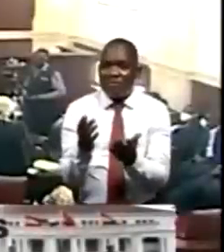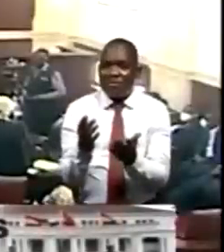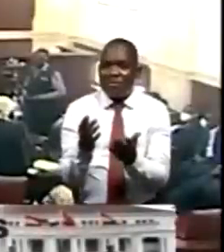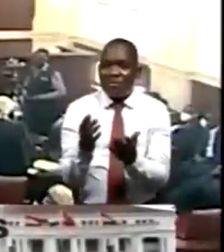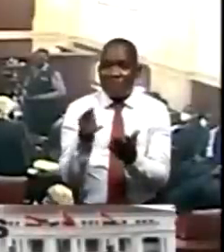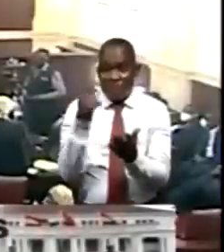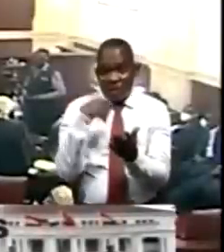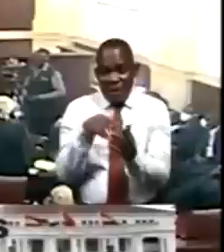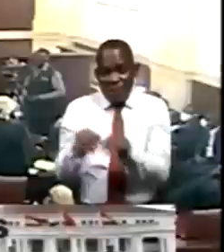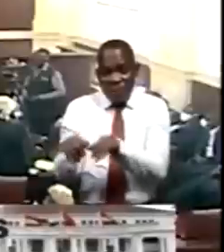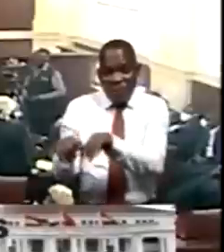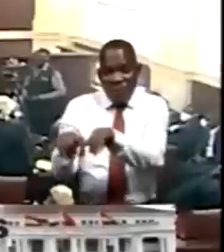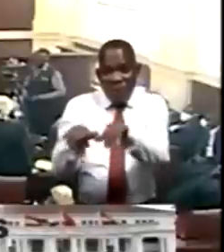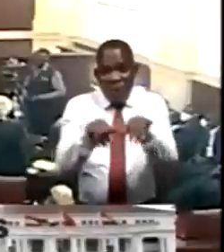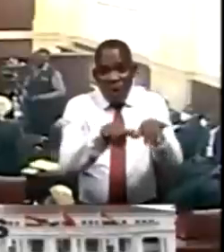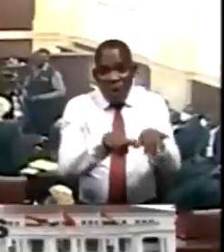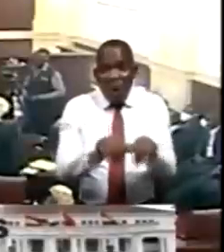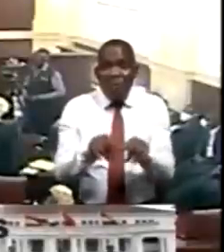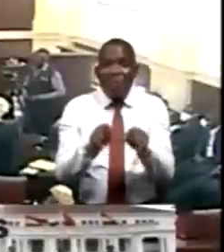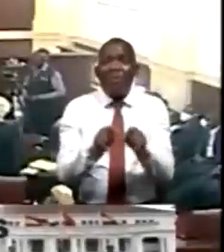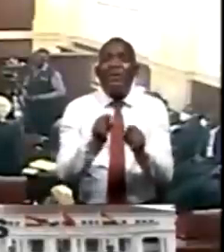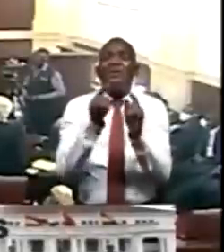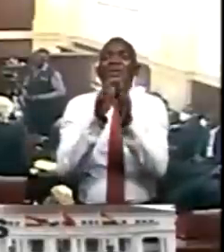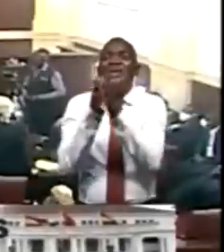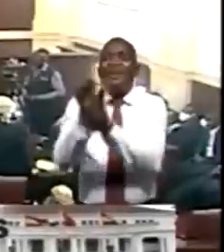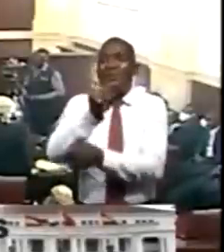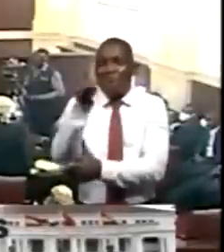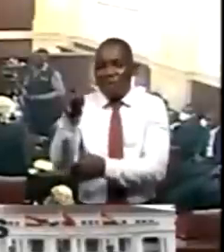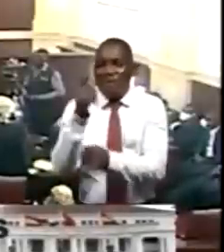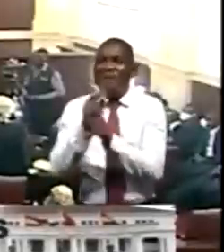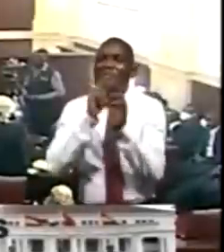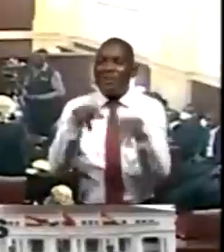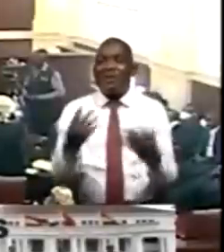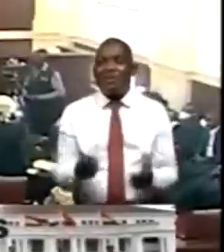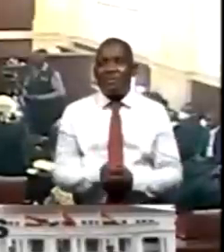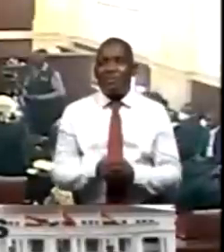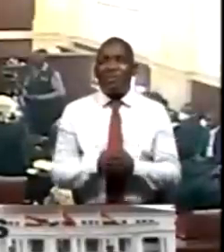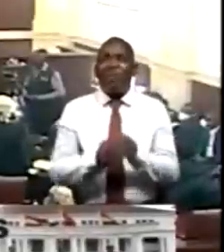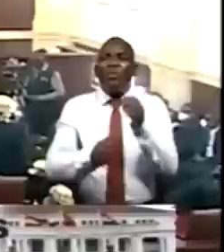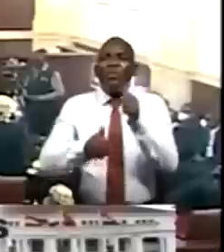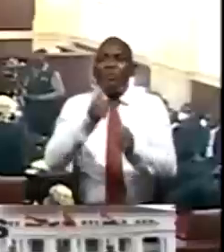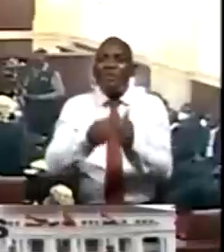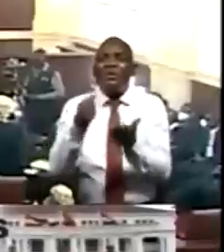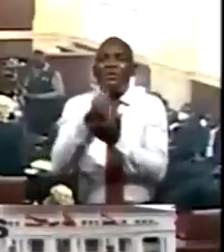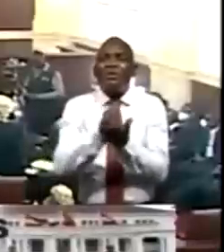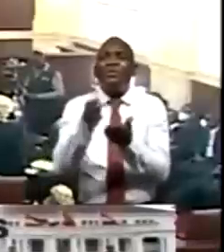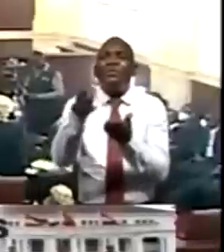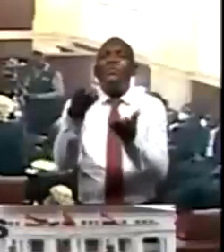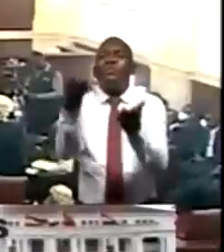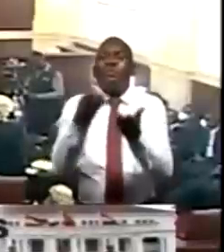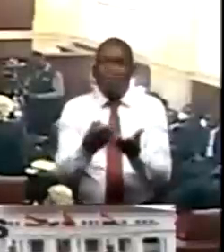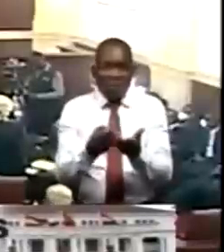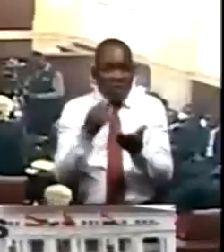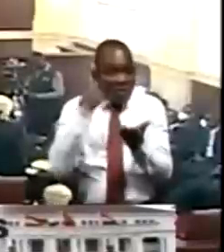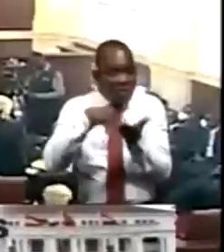a common path to where we are going. He is asking you a question. Respond. He said, which document are you trying